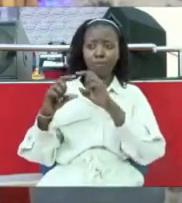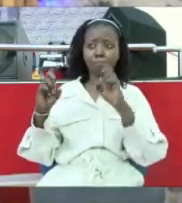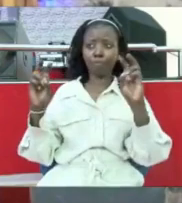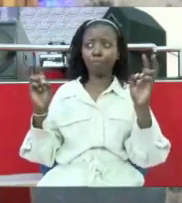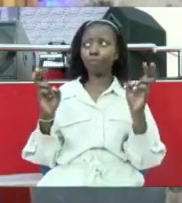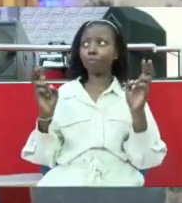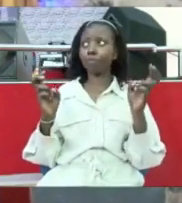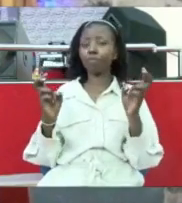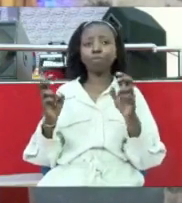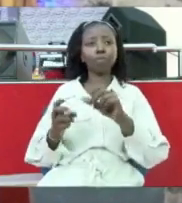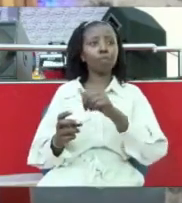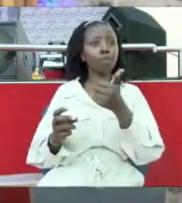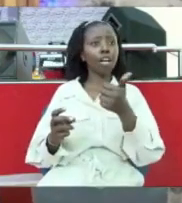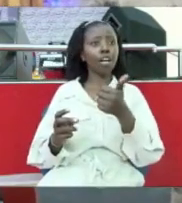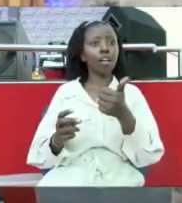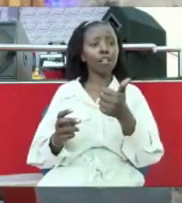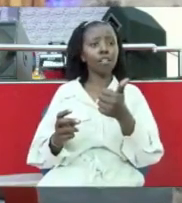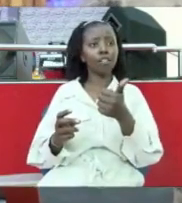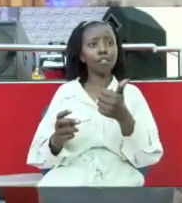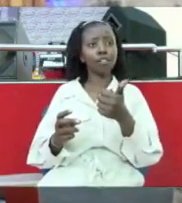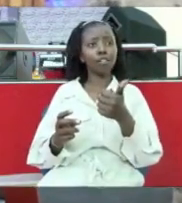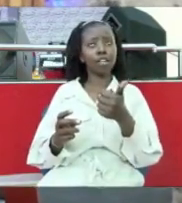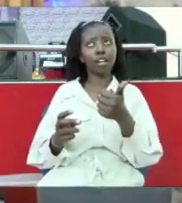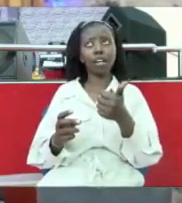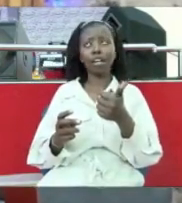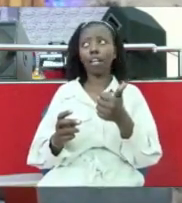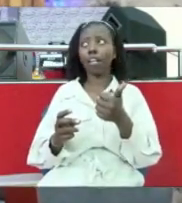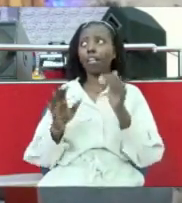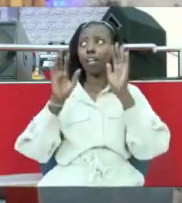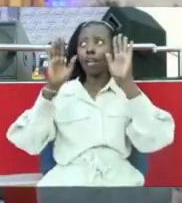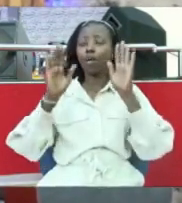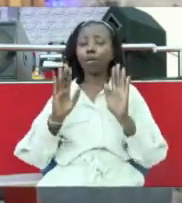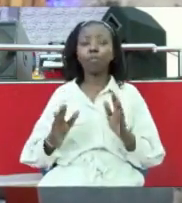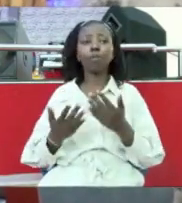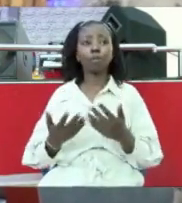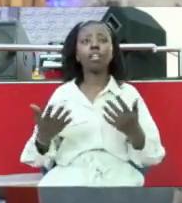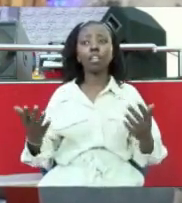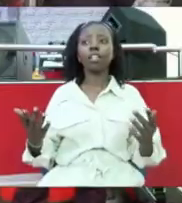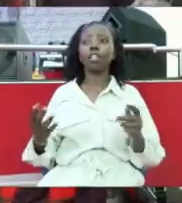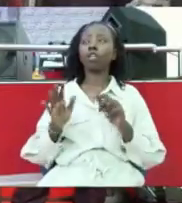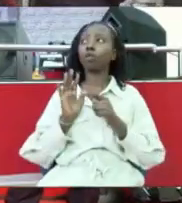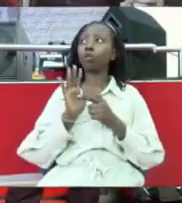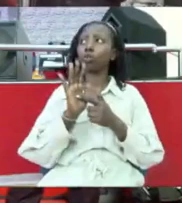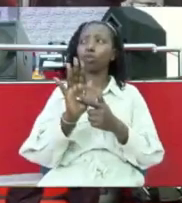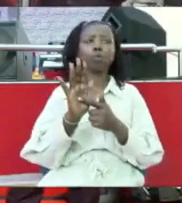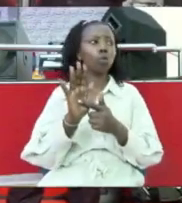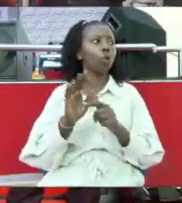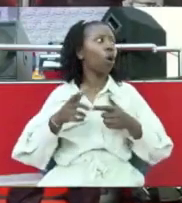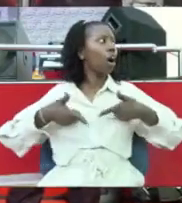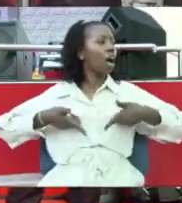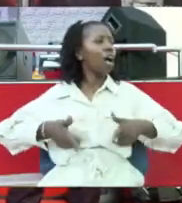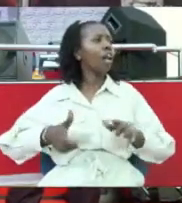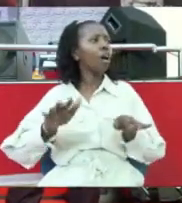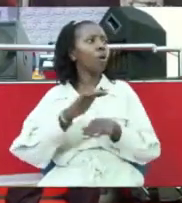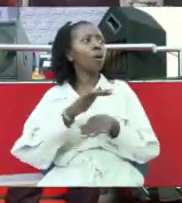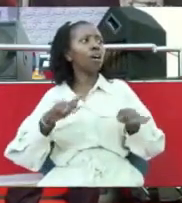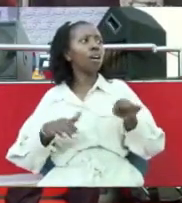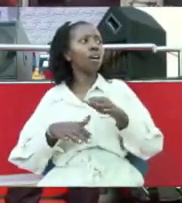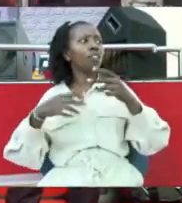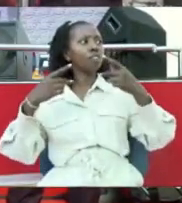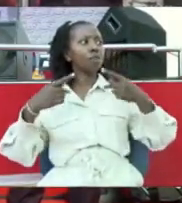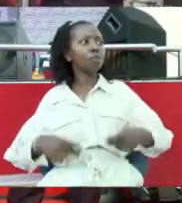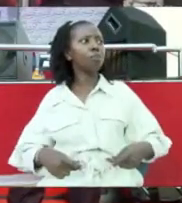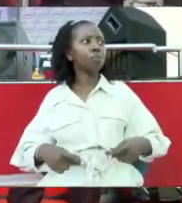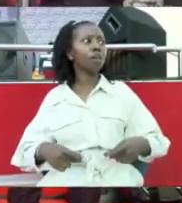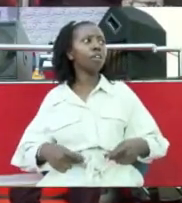other point that comes very strongly. Sehemu ambayo ina. It is let every one of you. Wacha kila mmoja wenu.